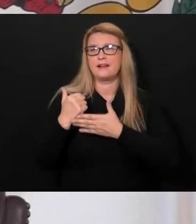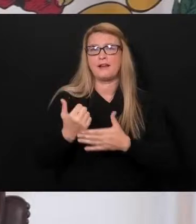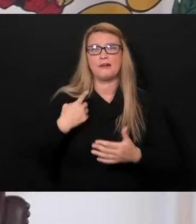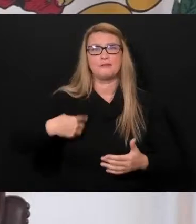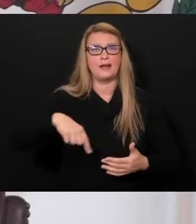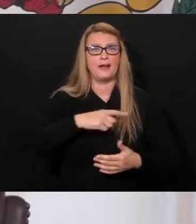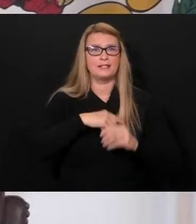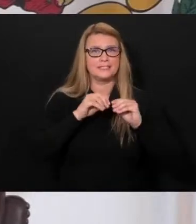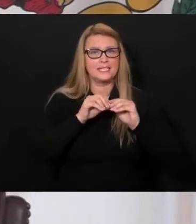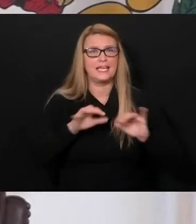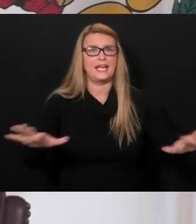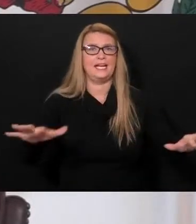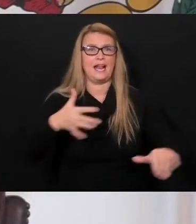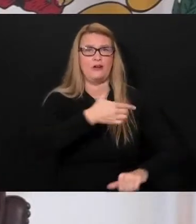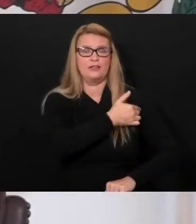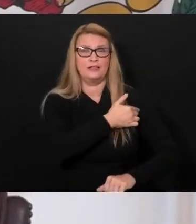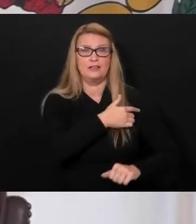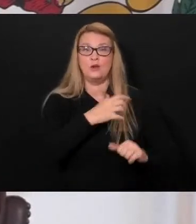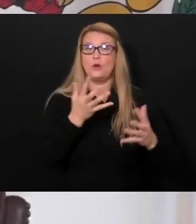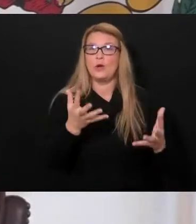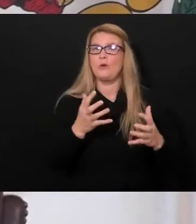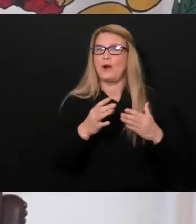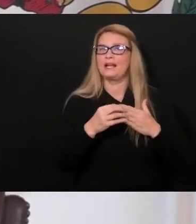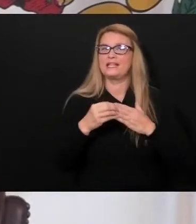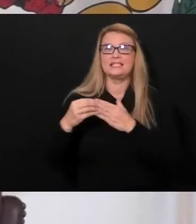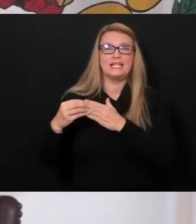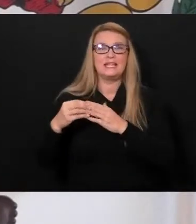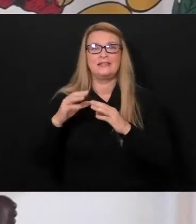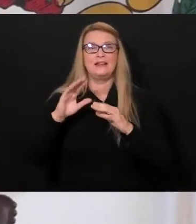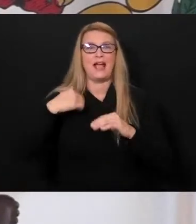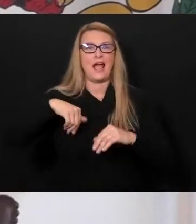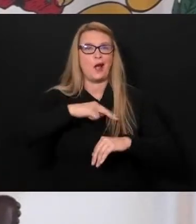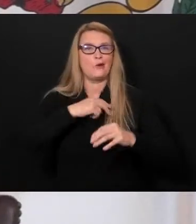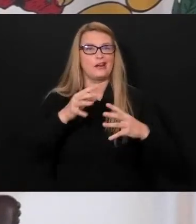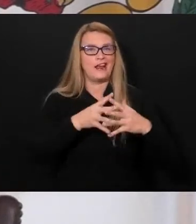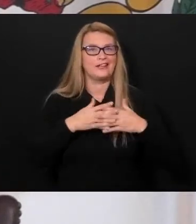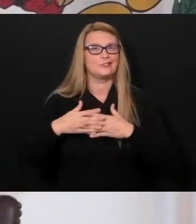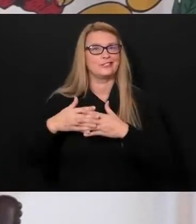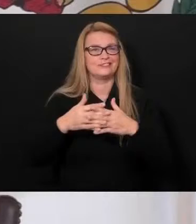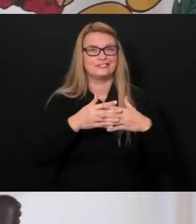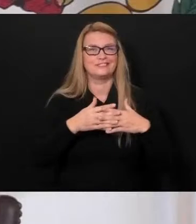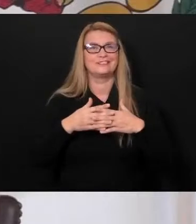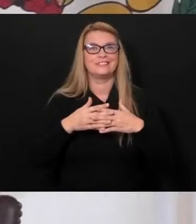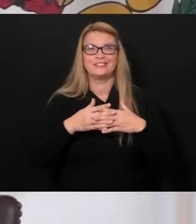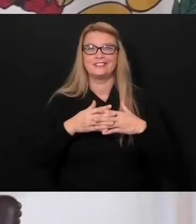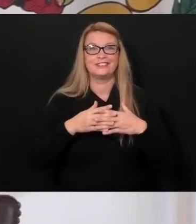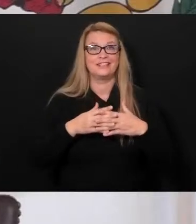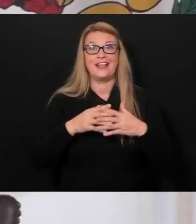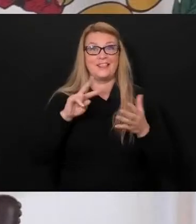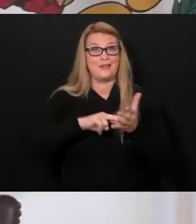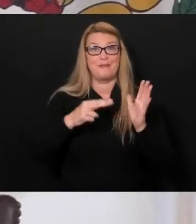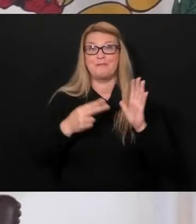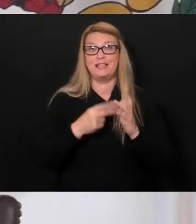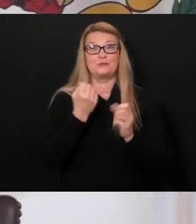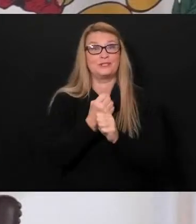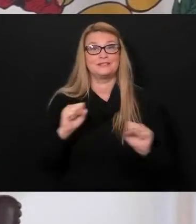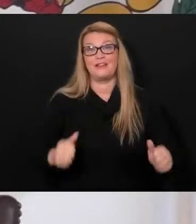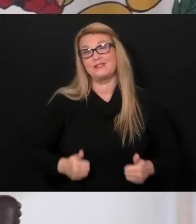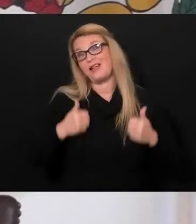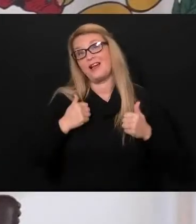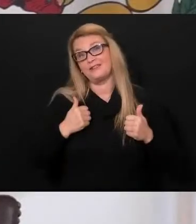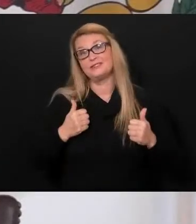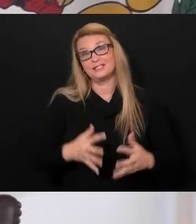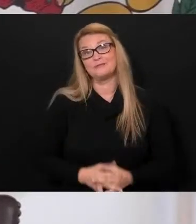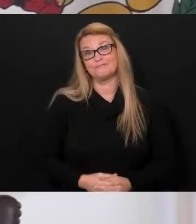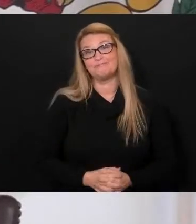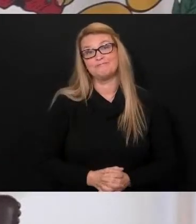And we continue to lead the nation, and that's what I want us to continue to do, because every time we're leading the nation, we're saving somebody's life, and